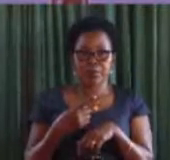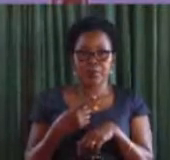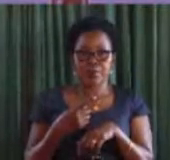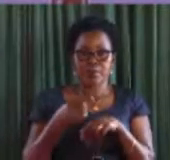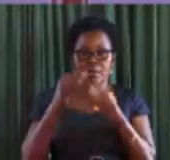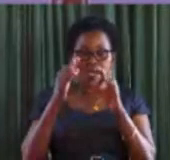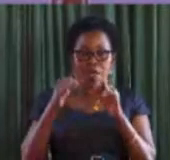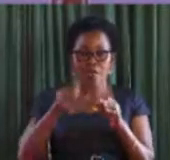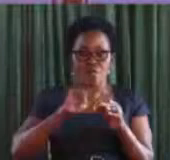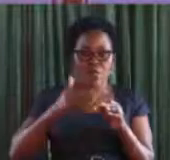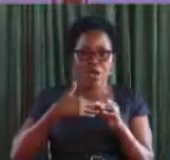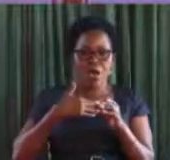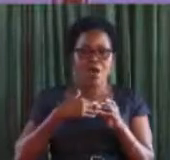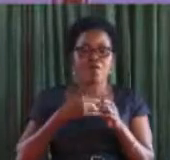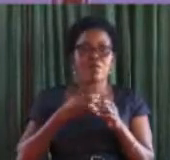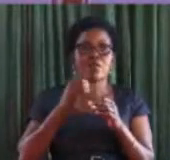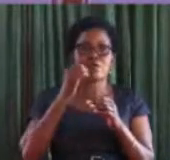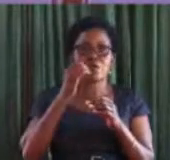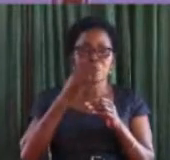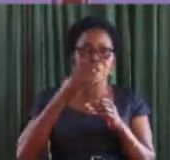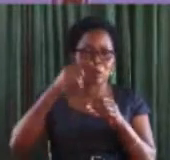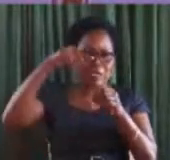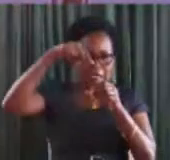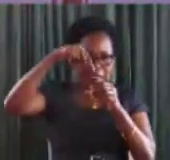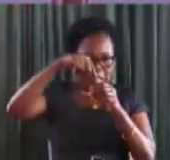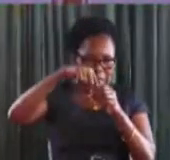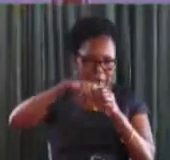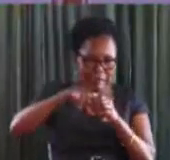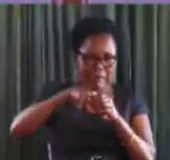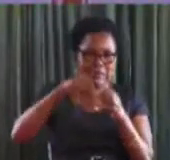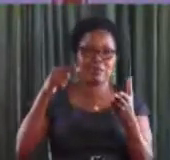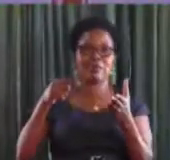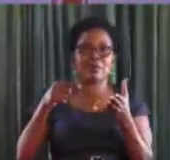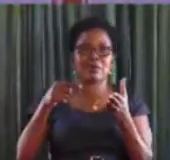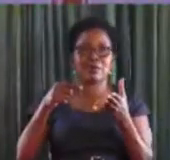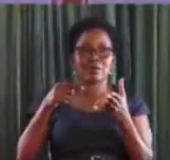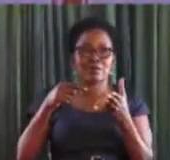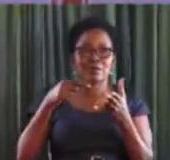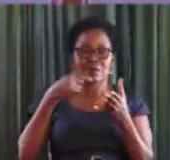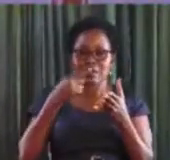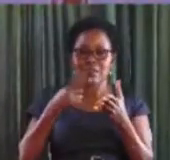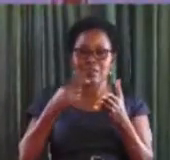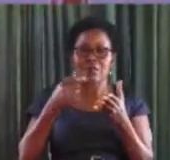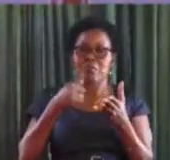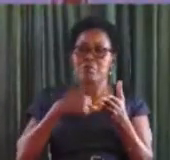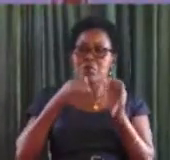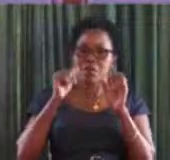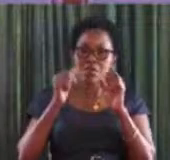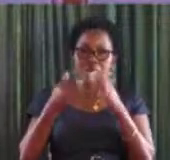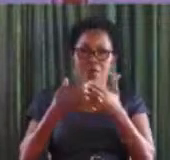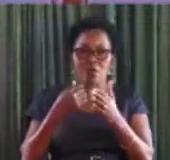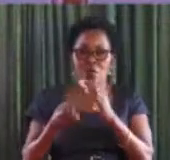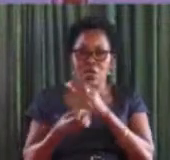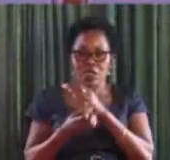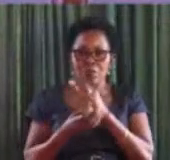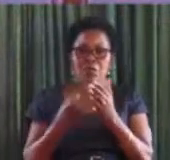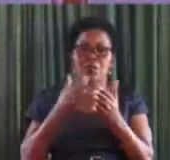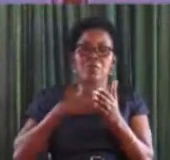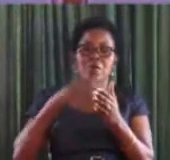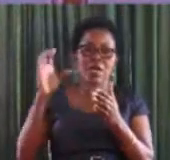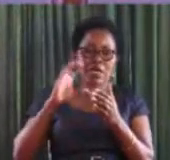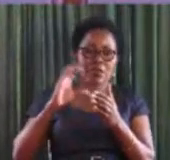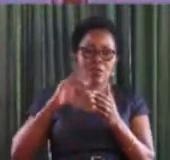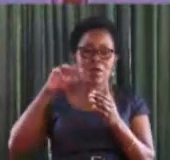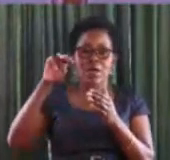details, particulars, that I was unable to advise my client, who was an MCA, who wanted to appeal to